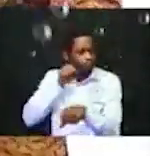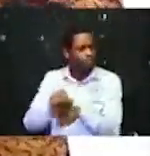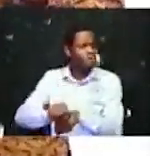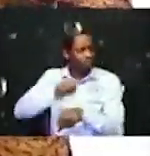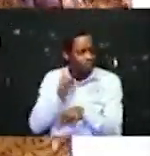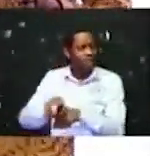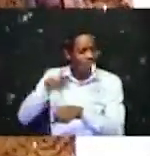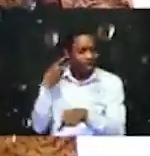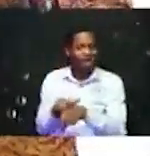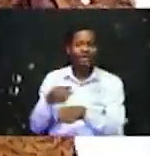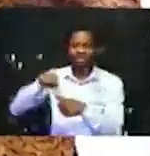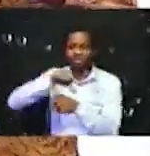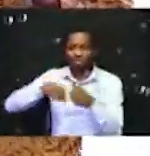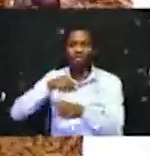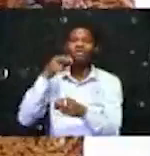our names